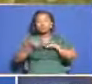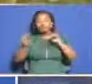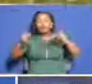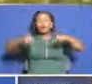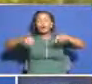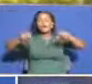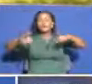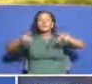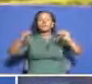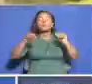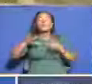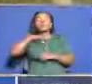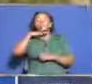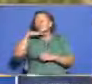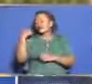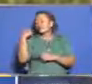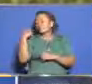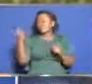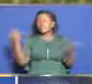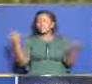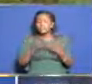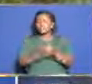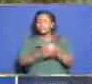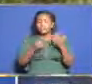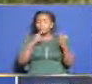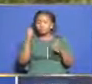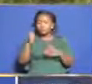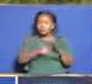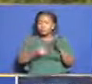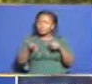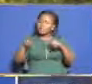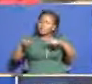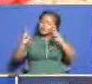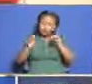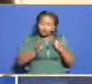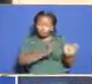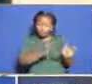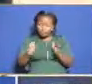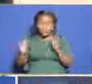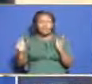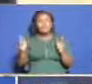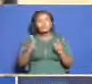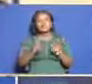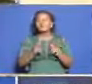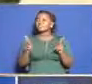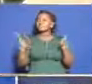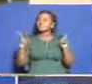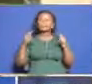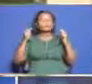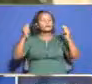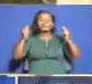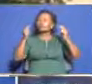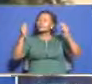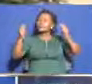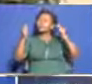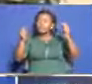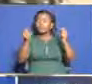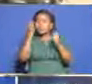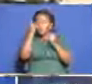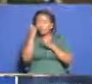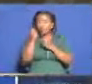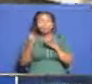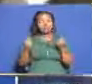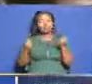in Narok Town, the students say they were planning peaceful demonstrations around Narok Town in solidarity to